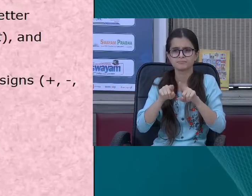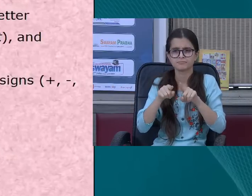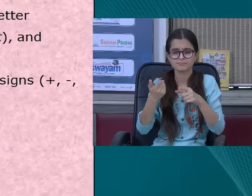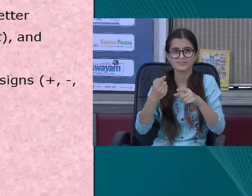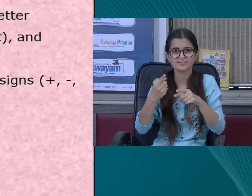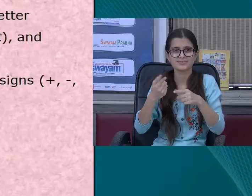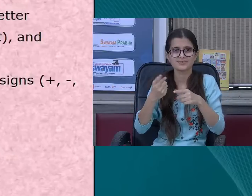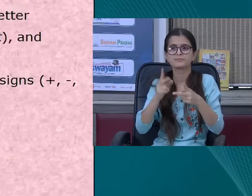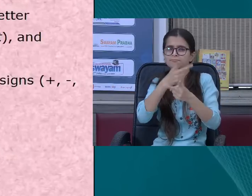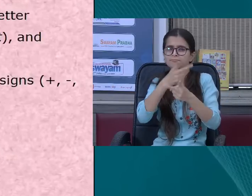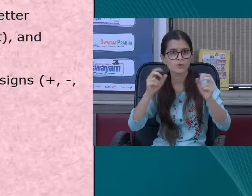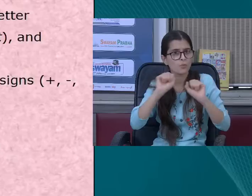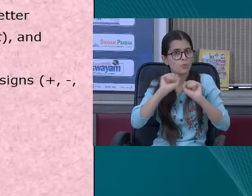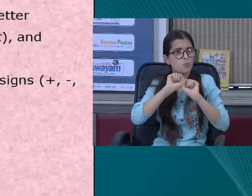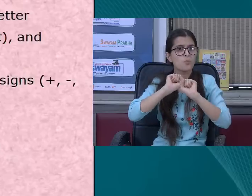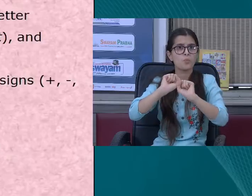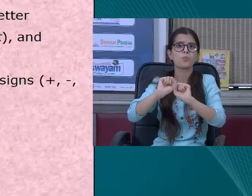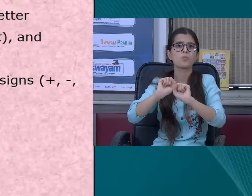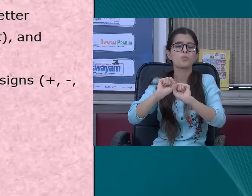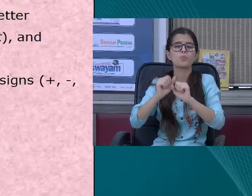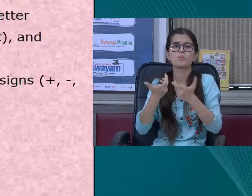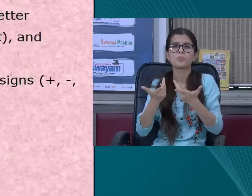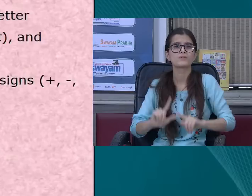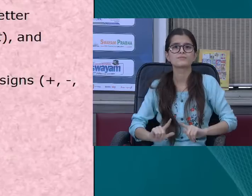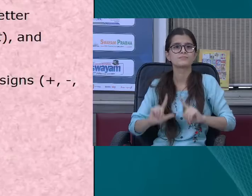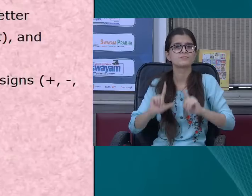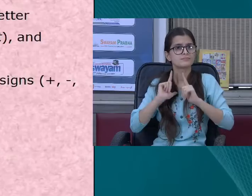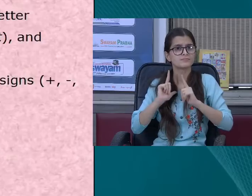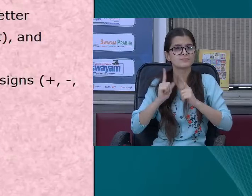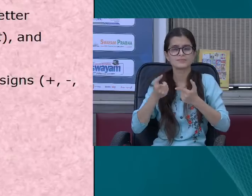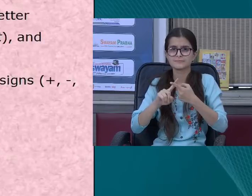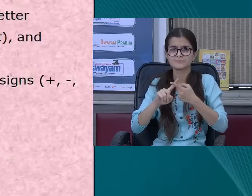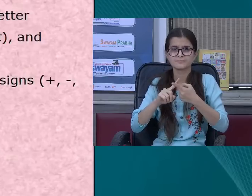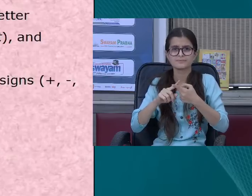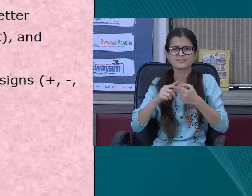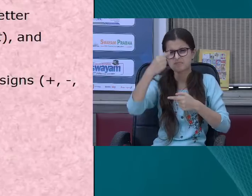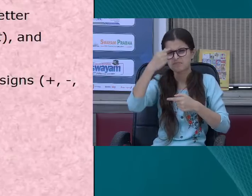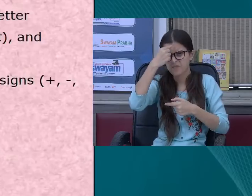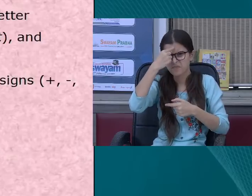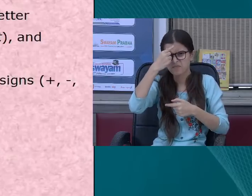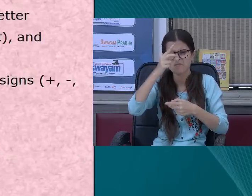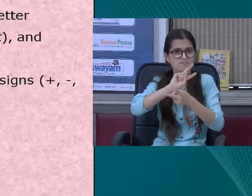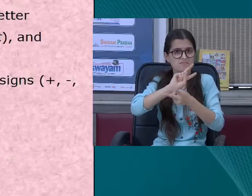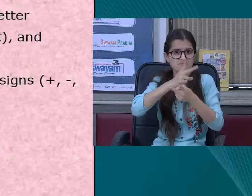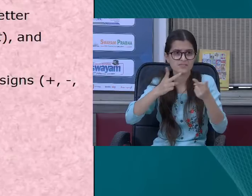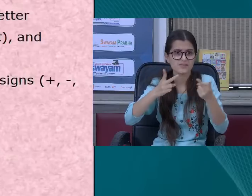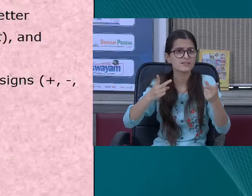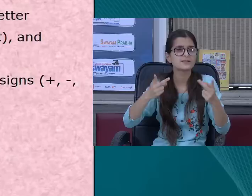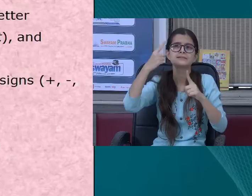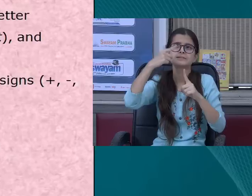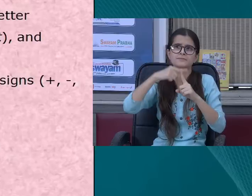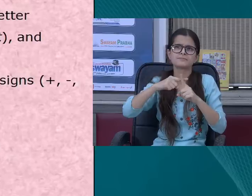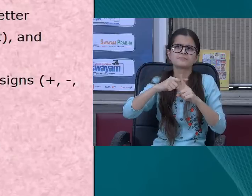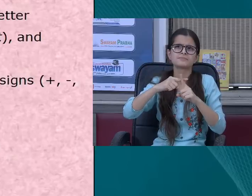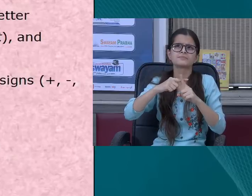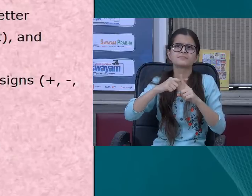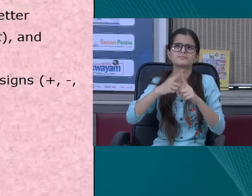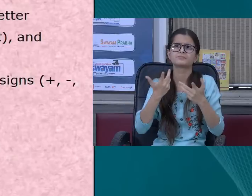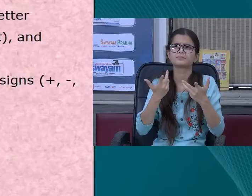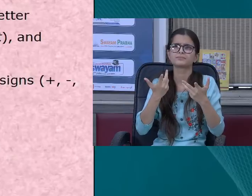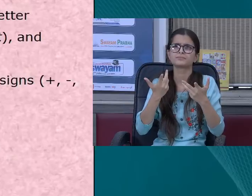depend on more memorization. And coming to the behavior problems, they are more impulsive in the sense